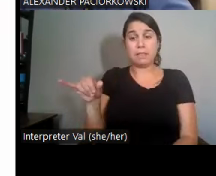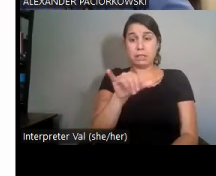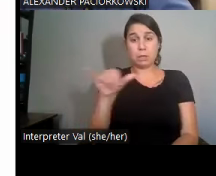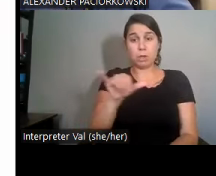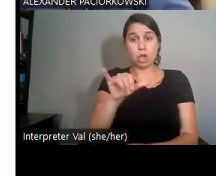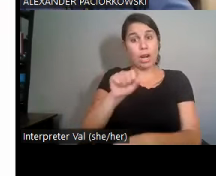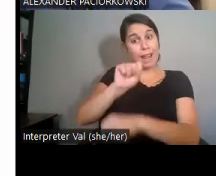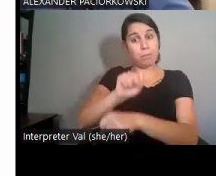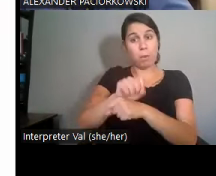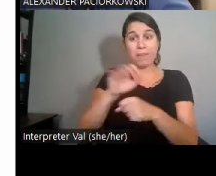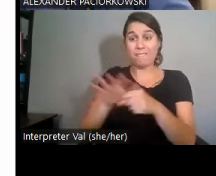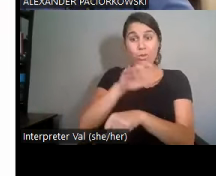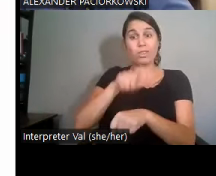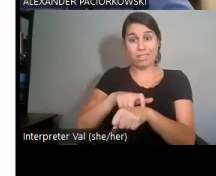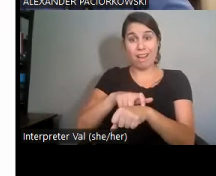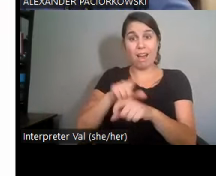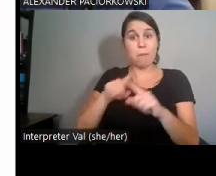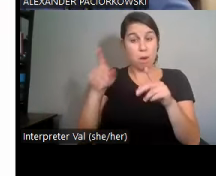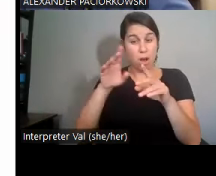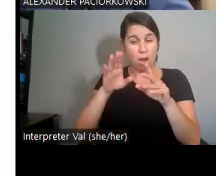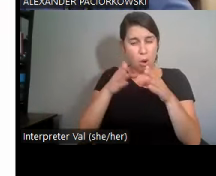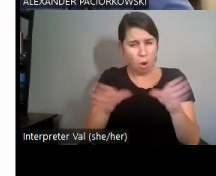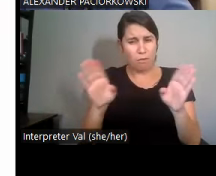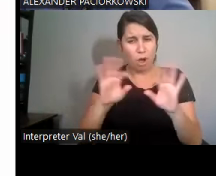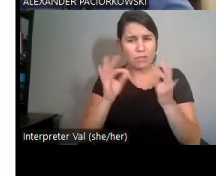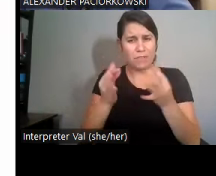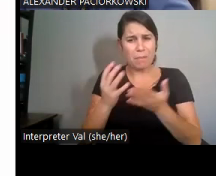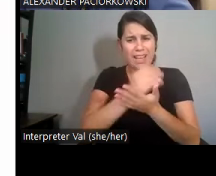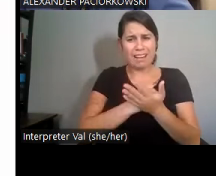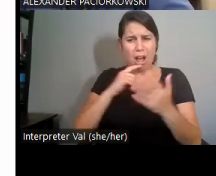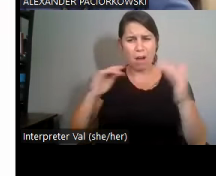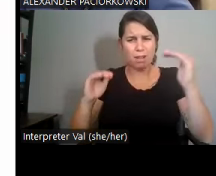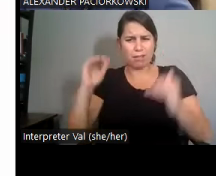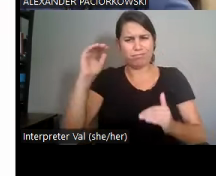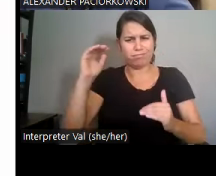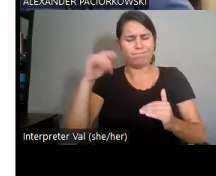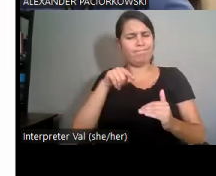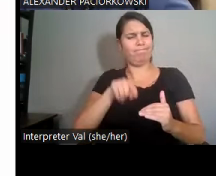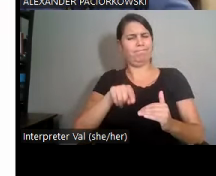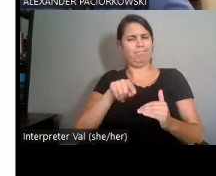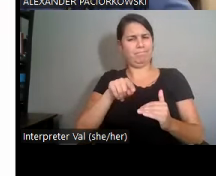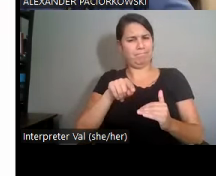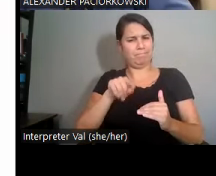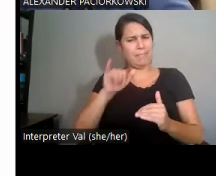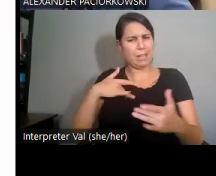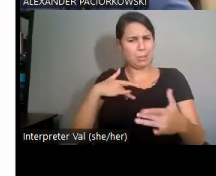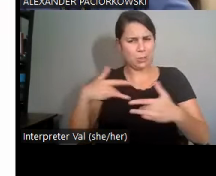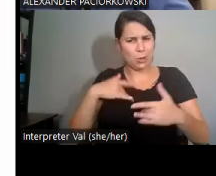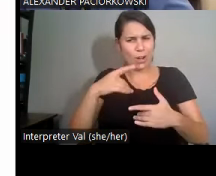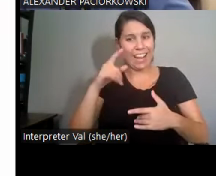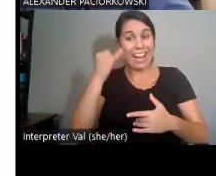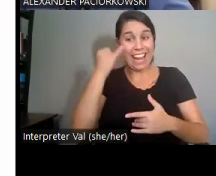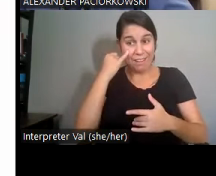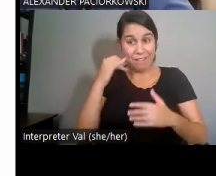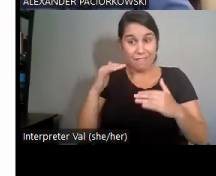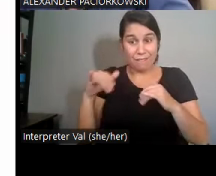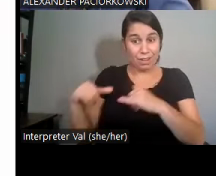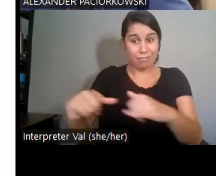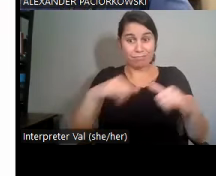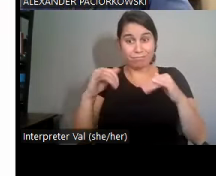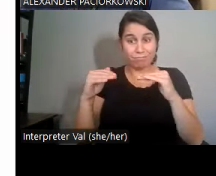employment numbers, their overall average family income is lower, which should just be a concerning observation all